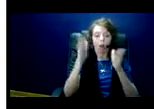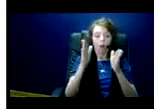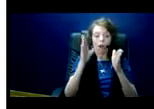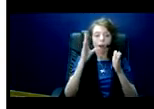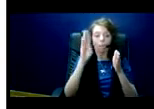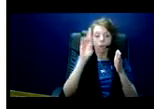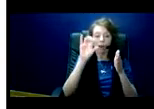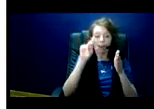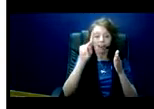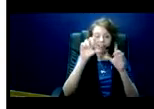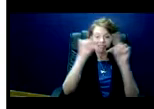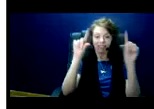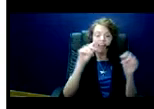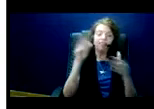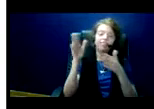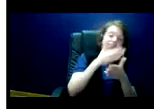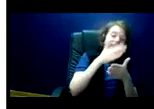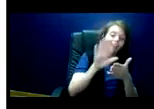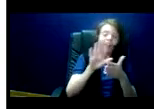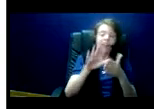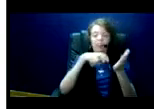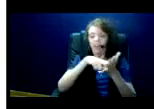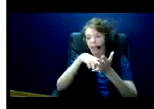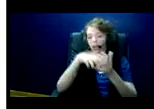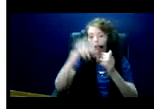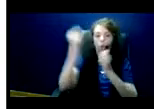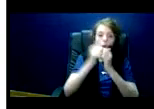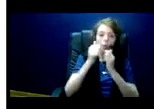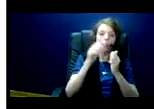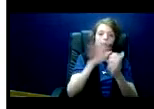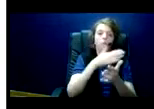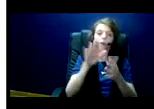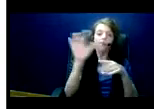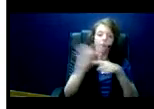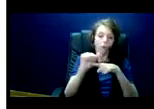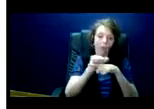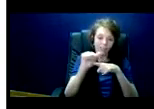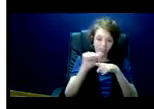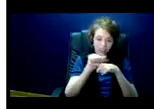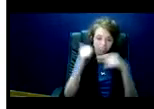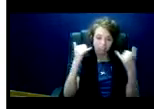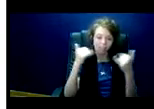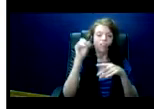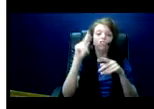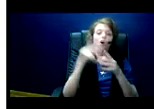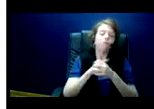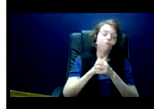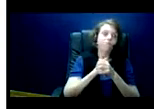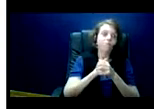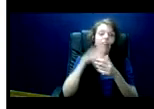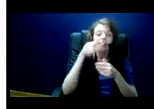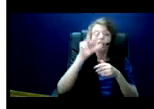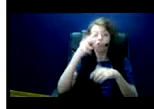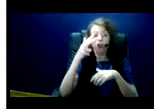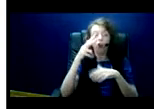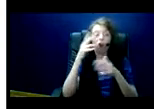and singing and posing with the bricks in a rehearsal. So this third strategy is